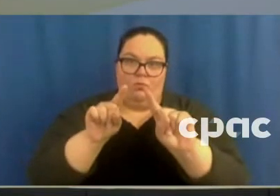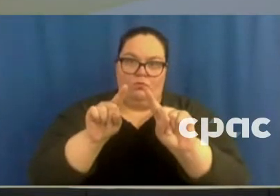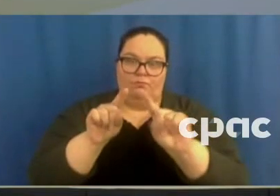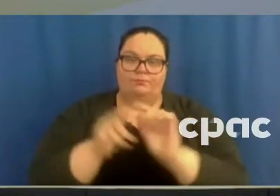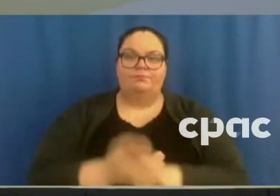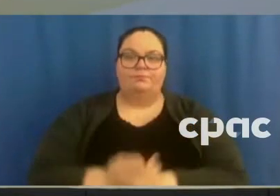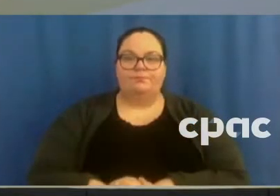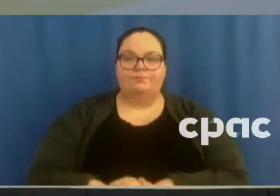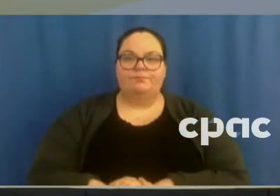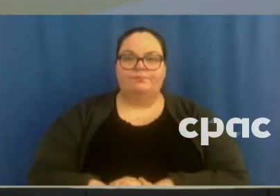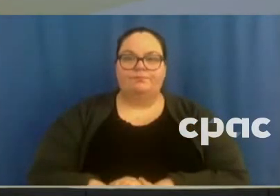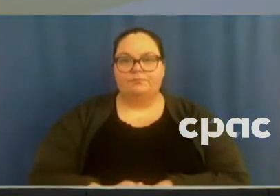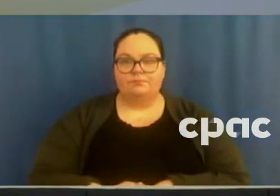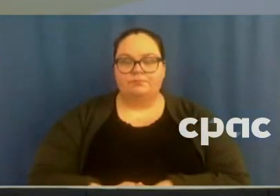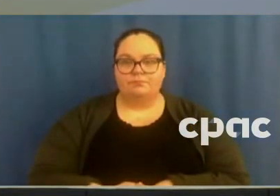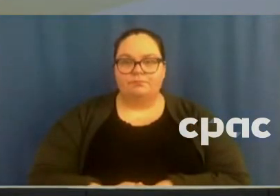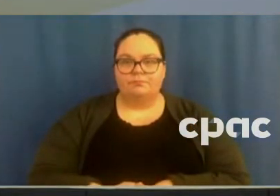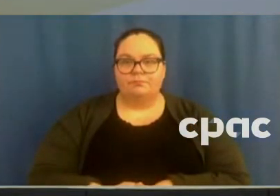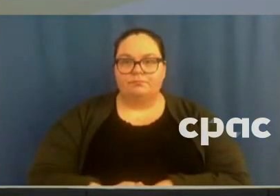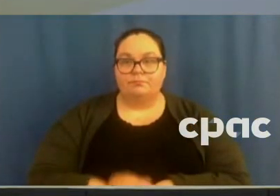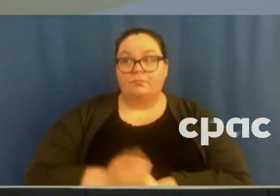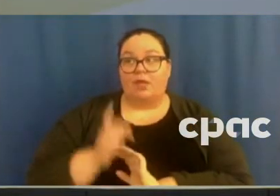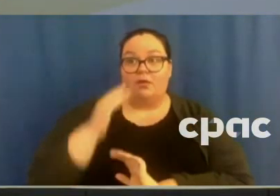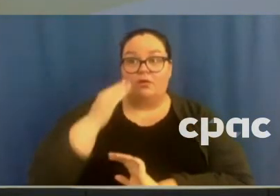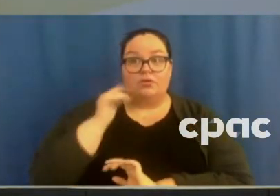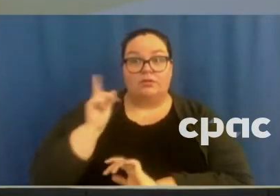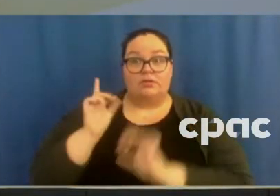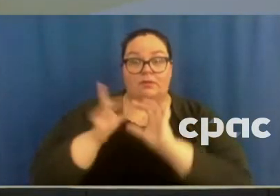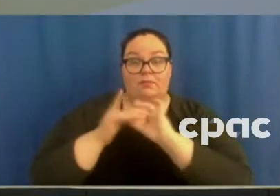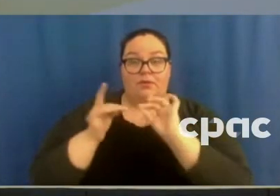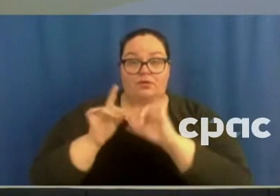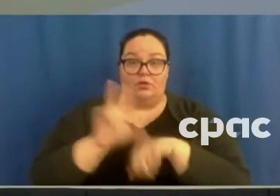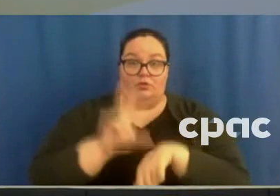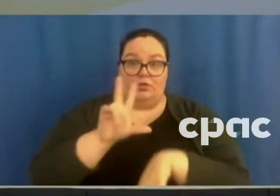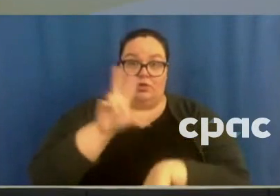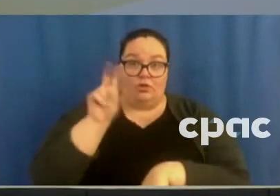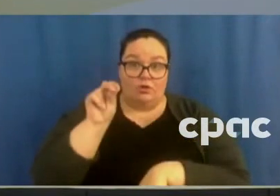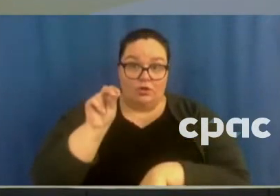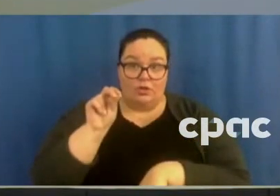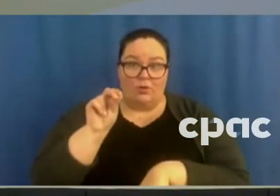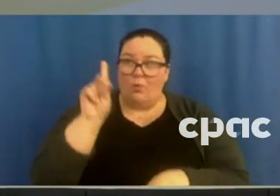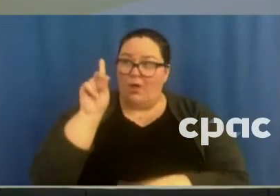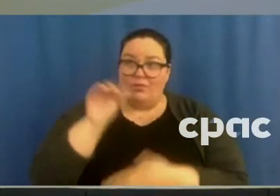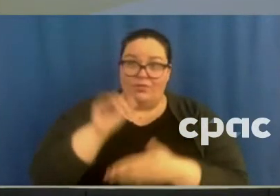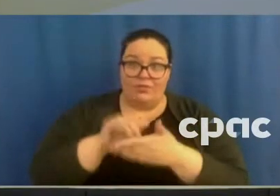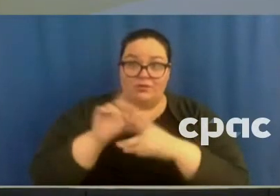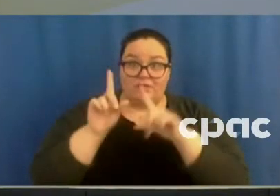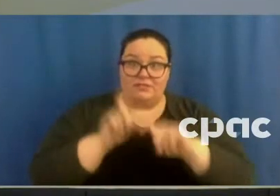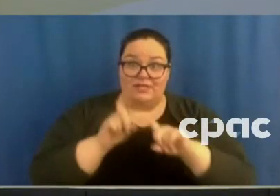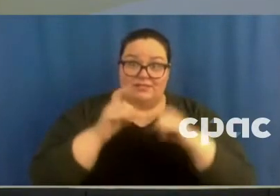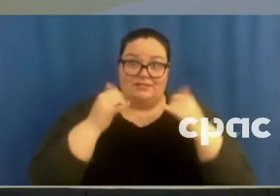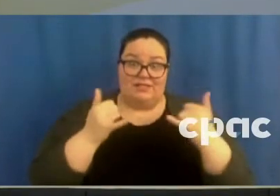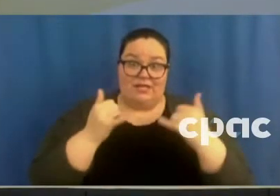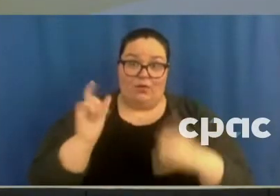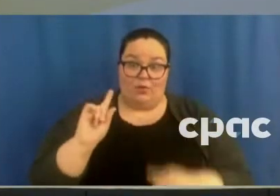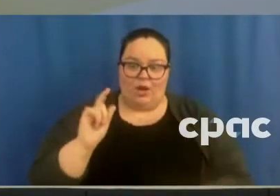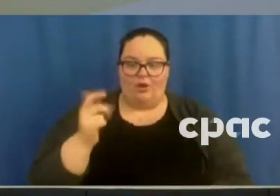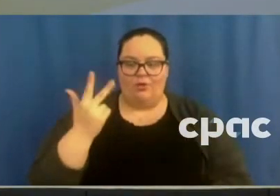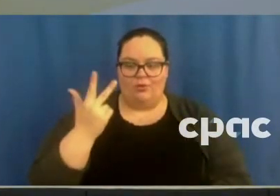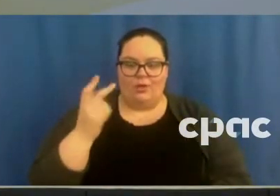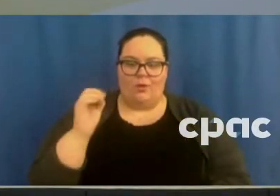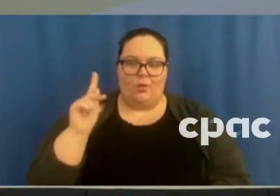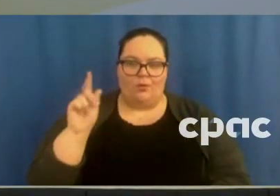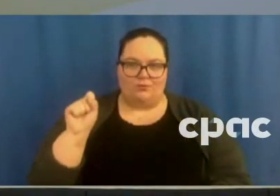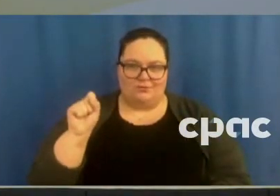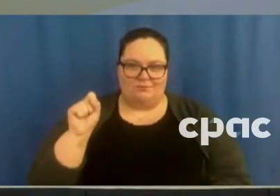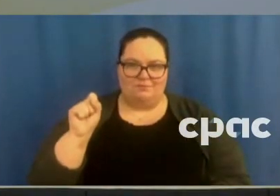tested. As he mentioned, as of 3:30 p.m., there were almost 1,000 tests done today at the Three Oaks Testing Clinic. And